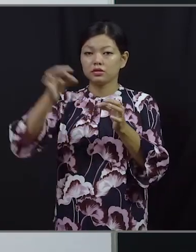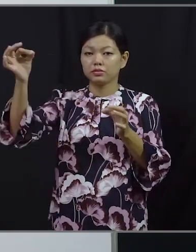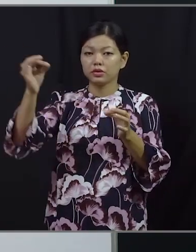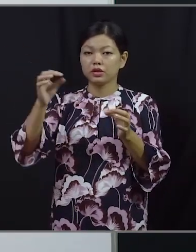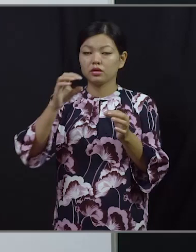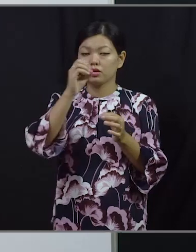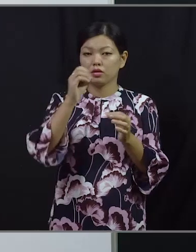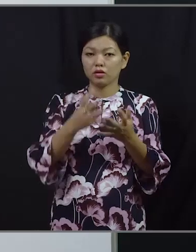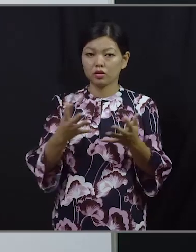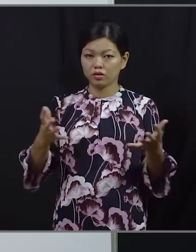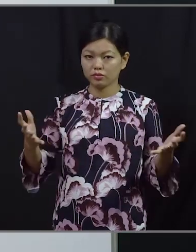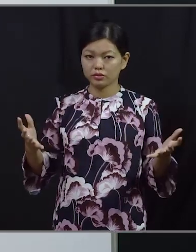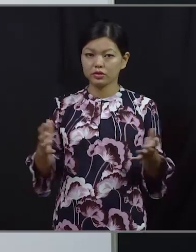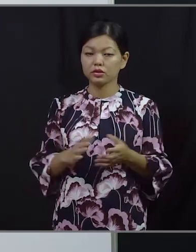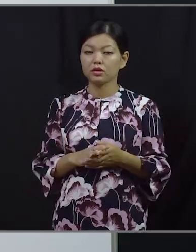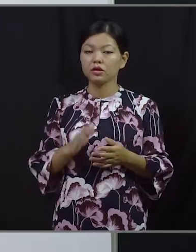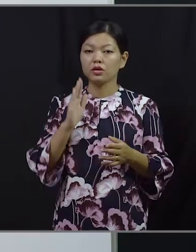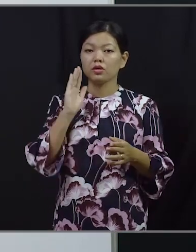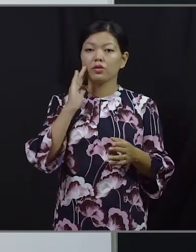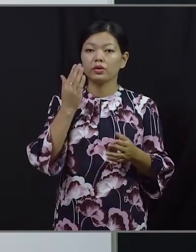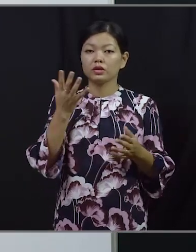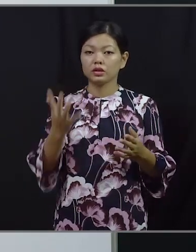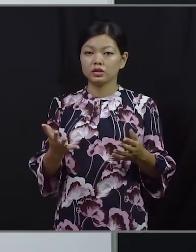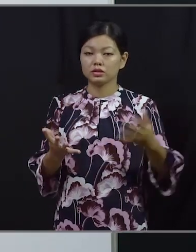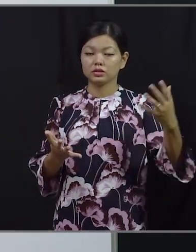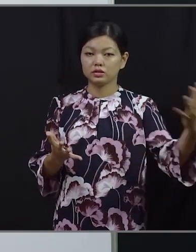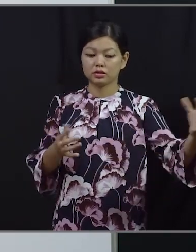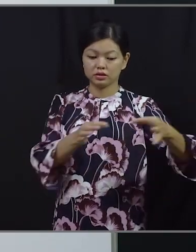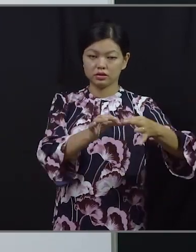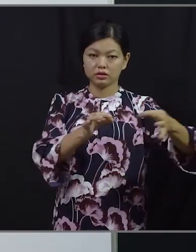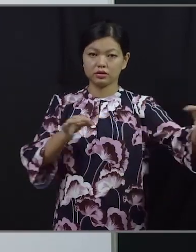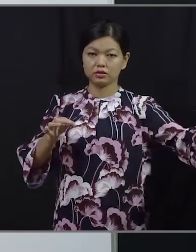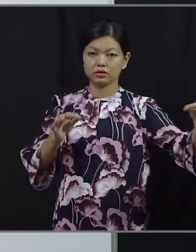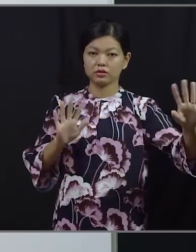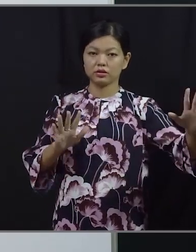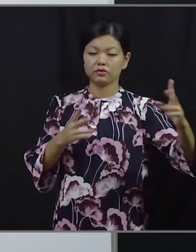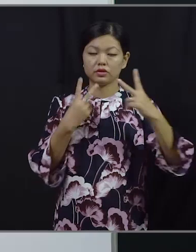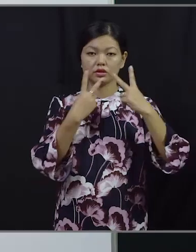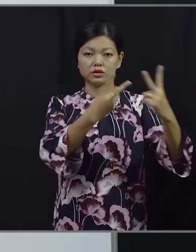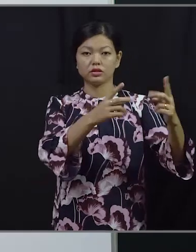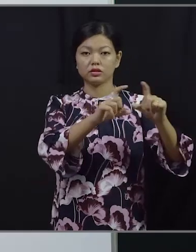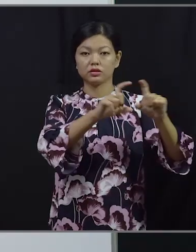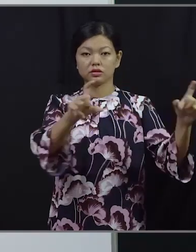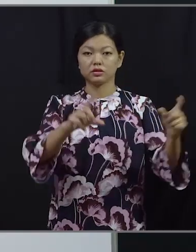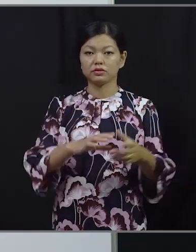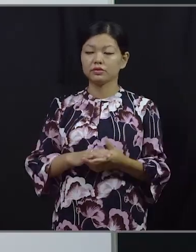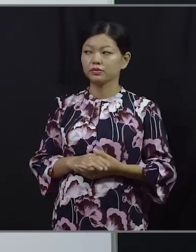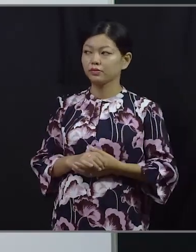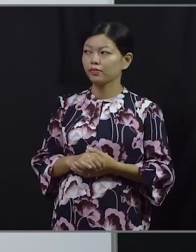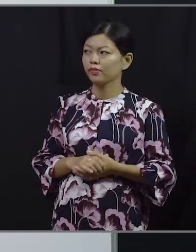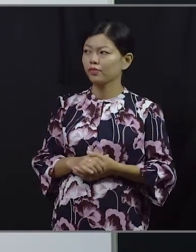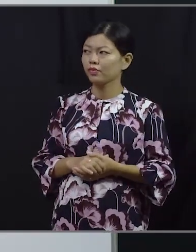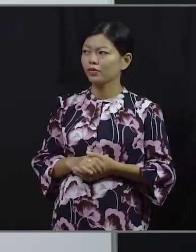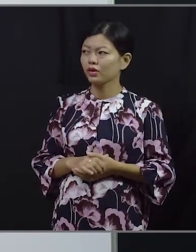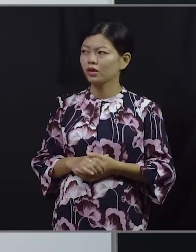seen directly, when both are at least distance of distinct vision. Is it clear? Okay, so here, as you can see, what